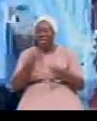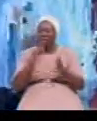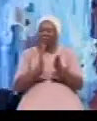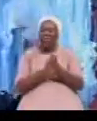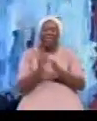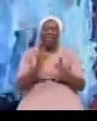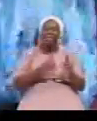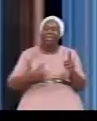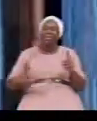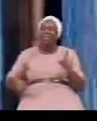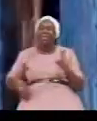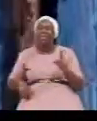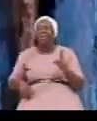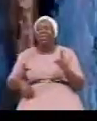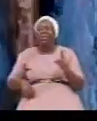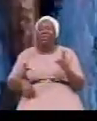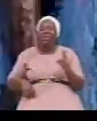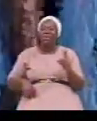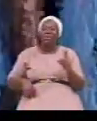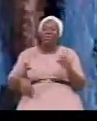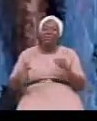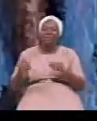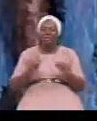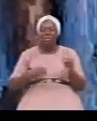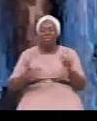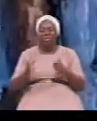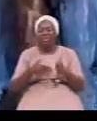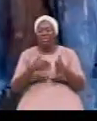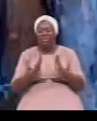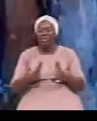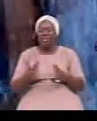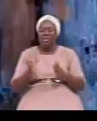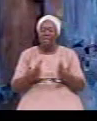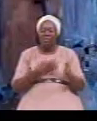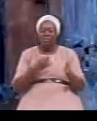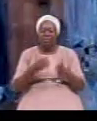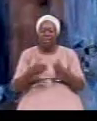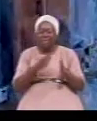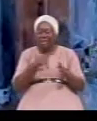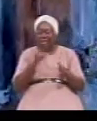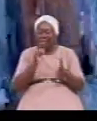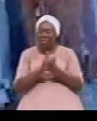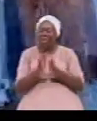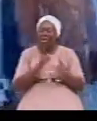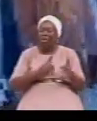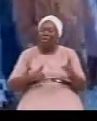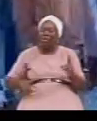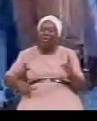Pray.